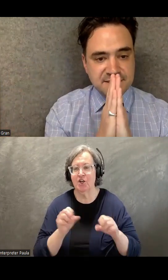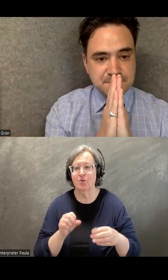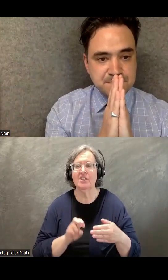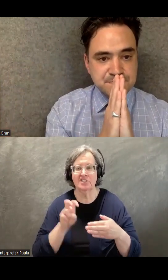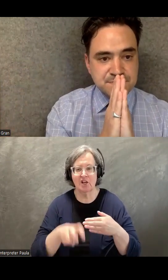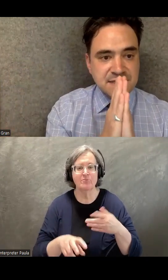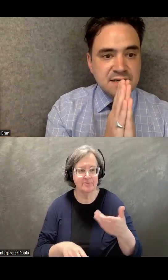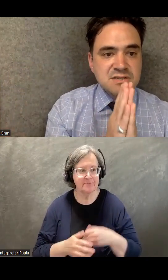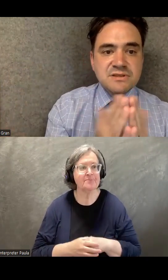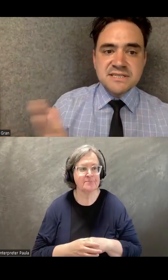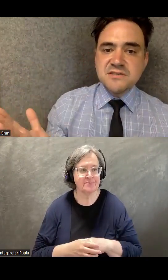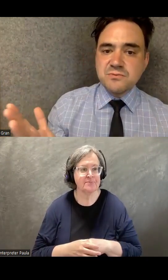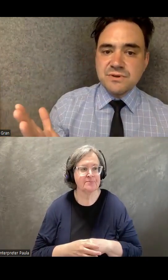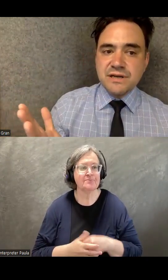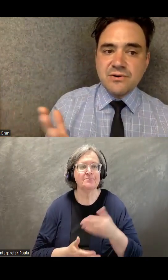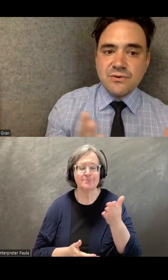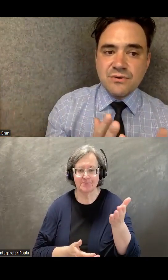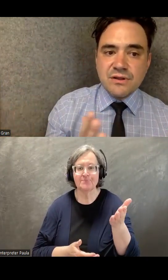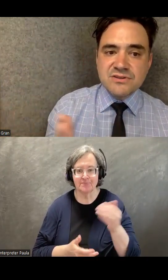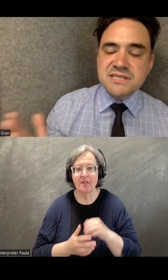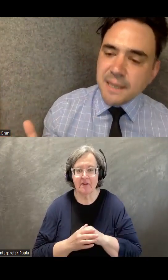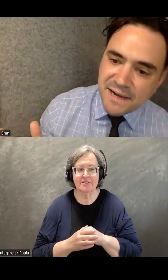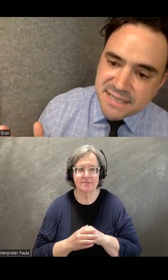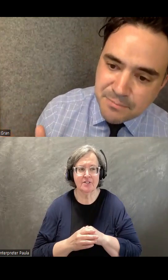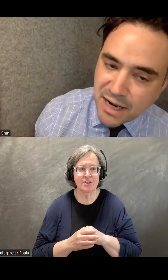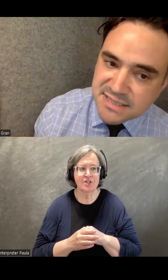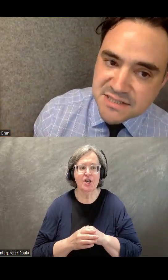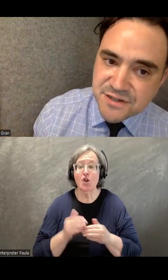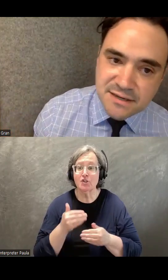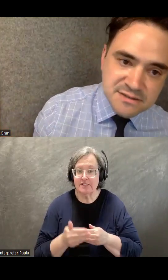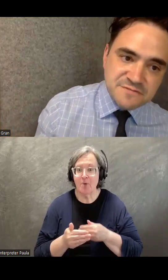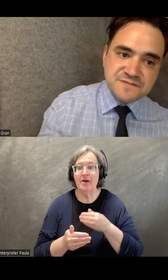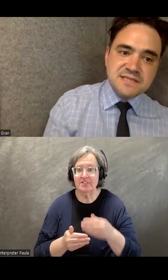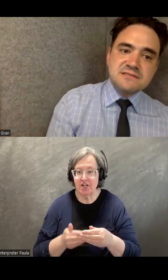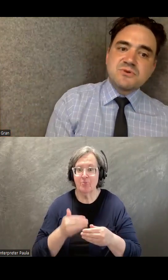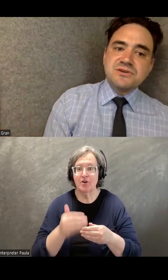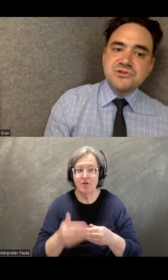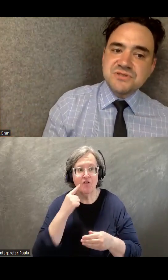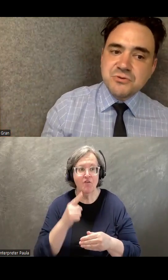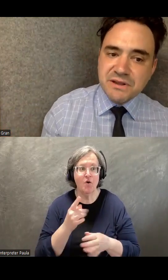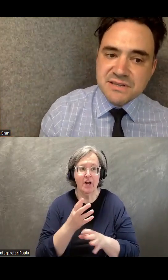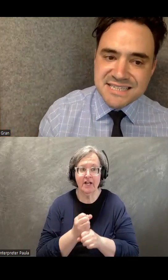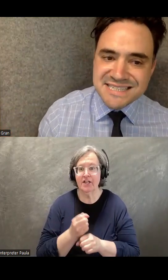slide, please. So this is, there's a step-by-step process for getting 1115s. What you do is you build a